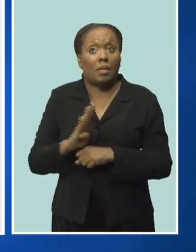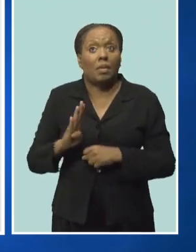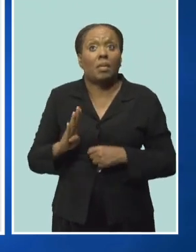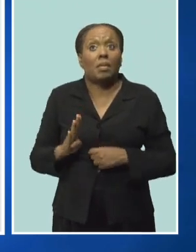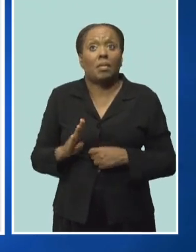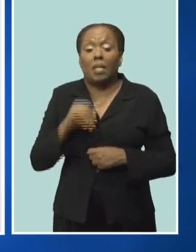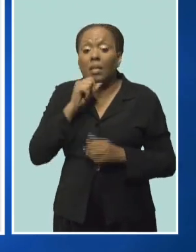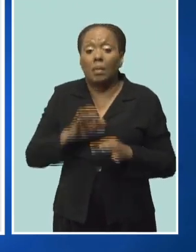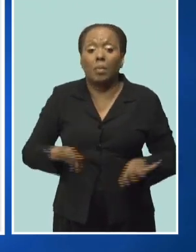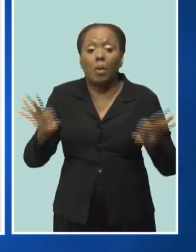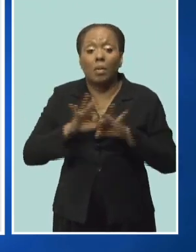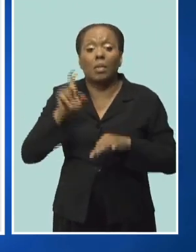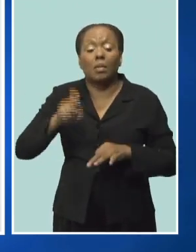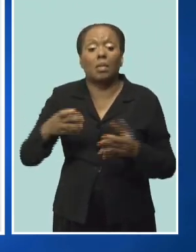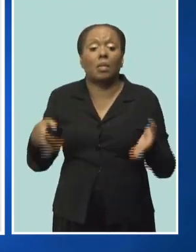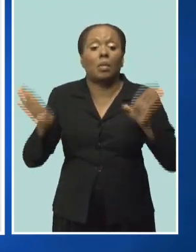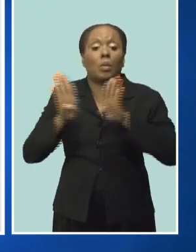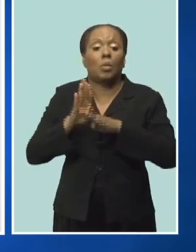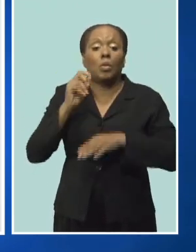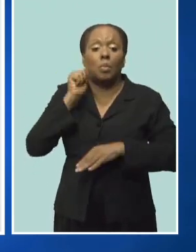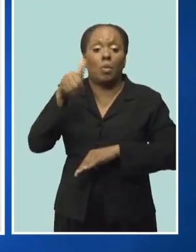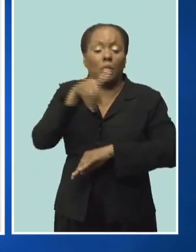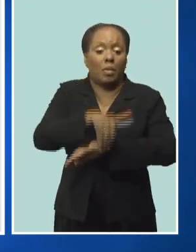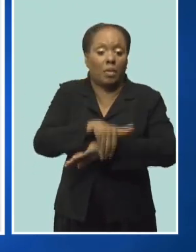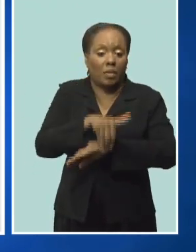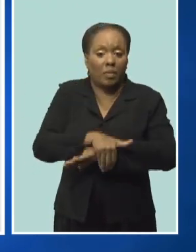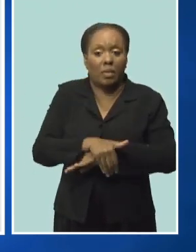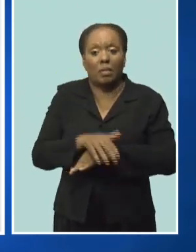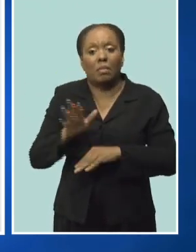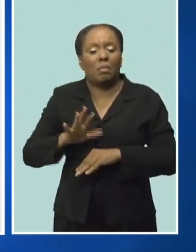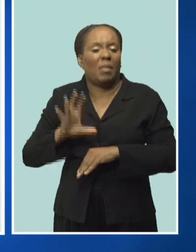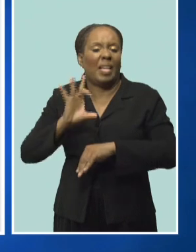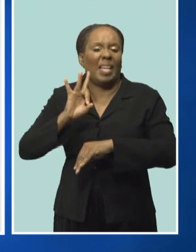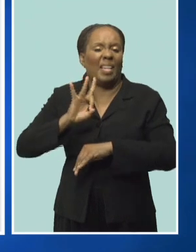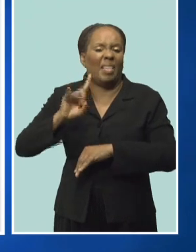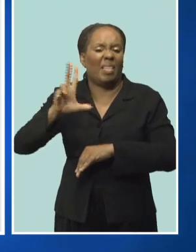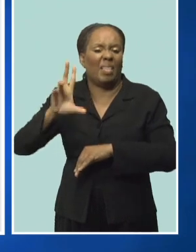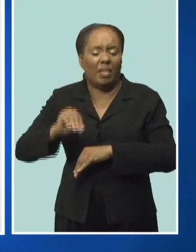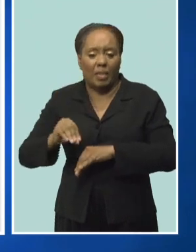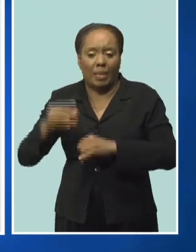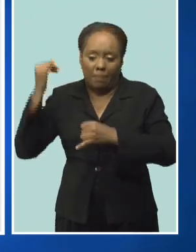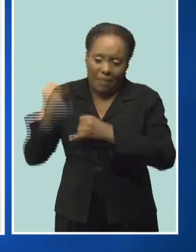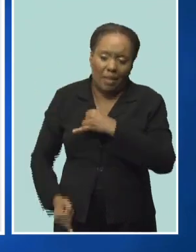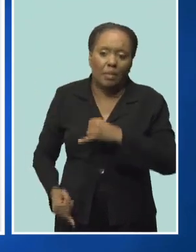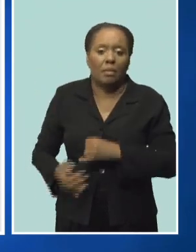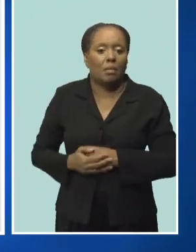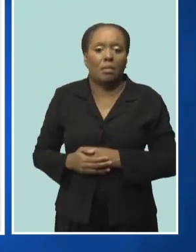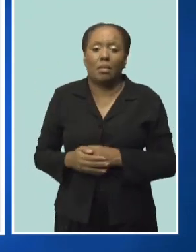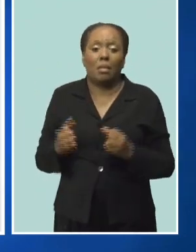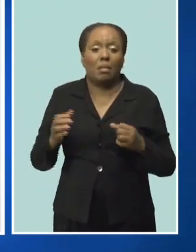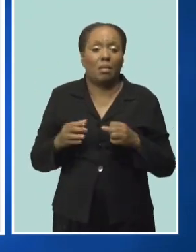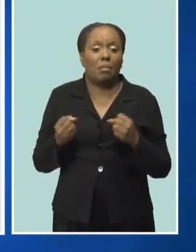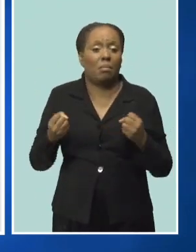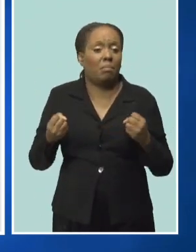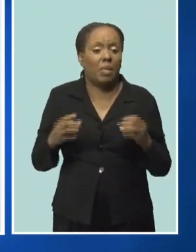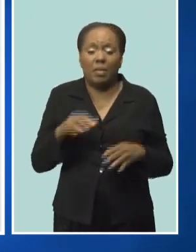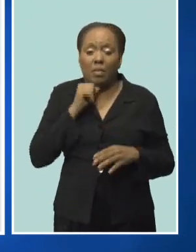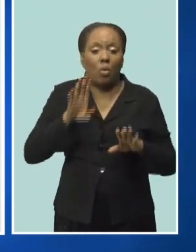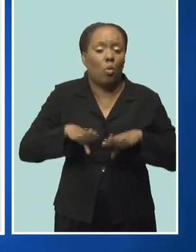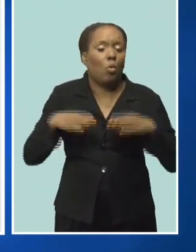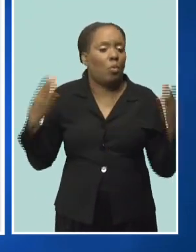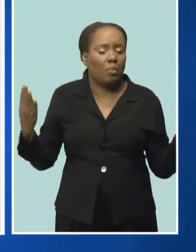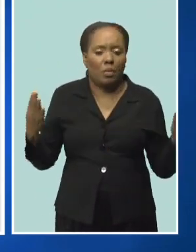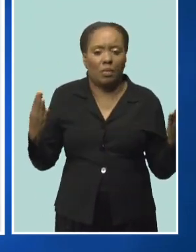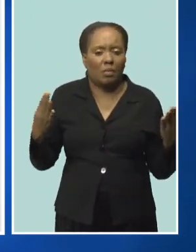close tomorrow evening no later than 8:30 p.m. We do not expect many to be open because it's a Sunday evening, but